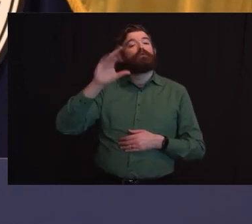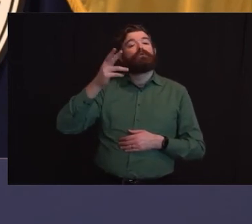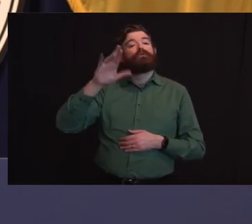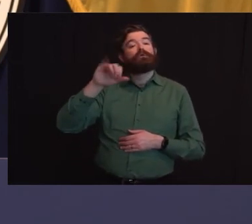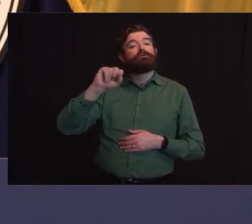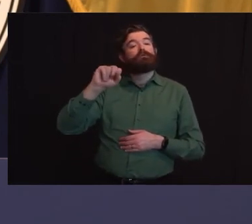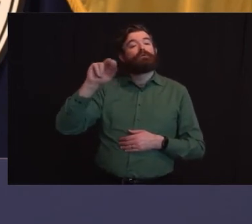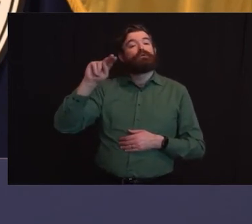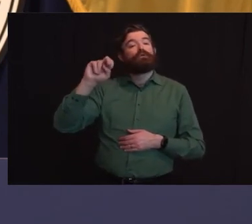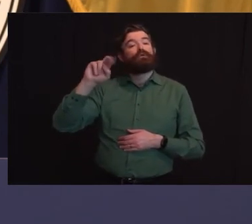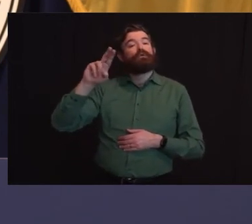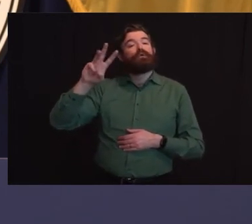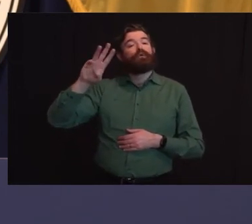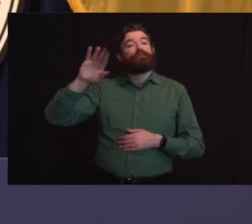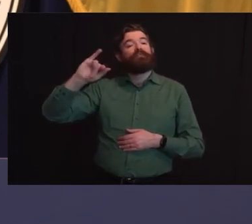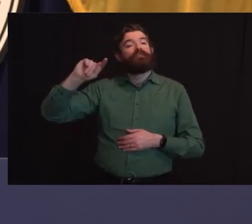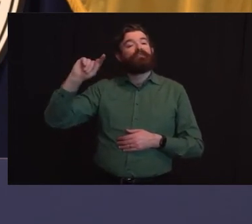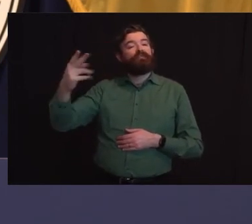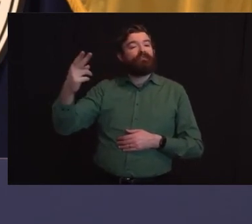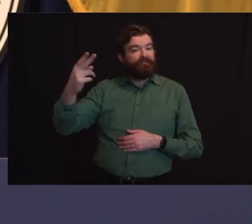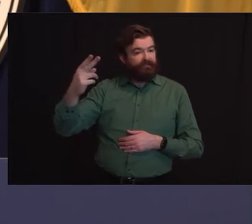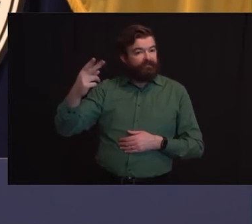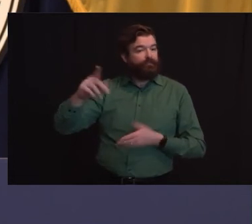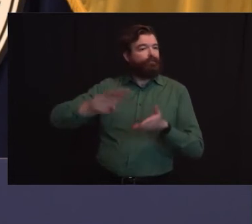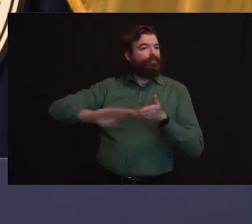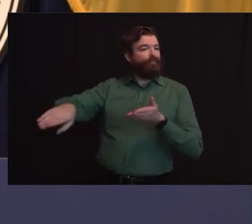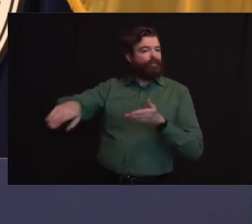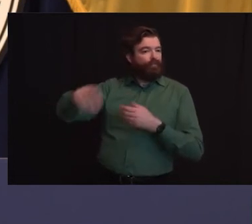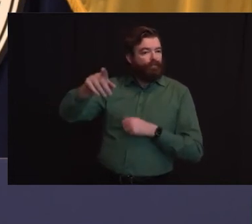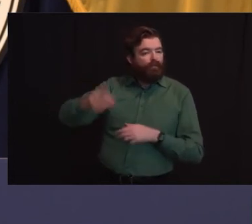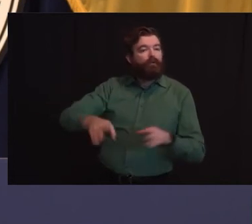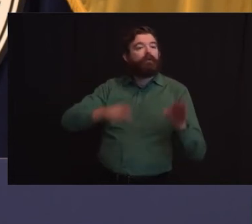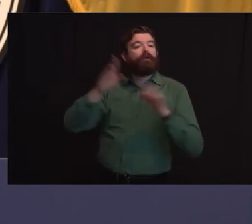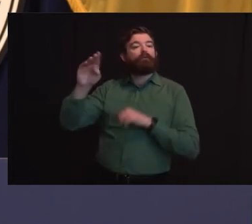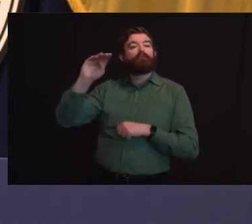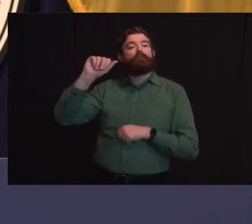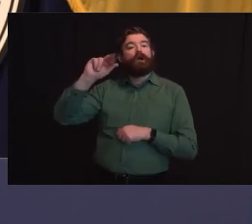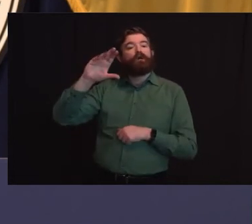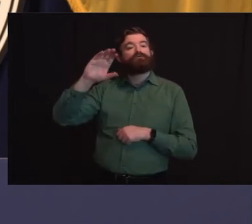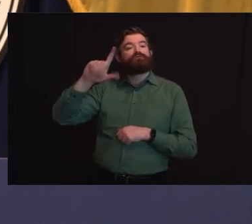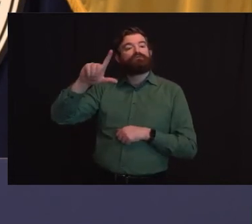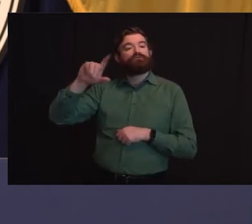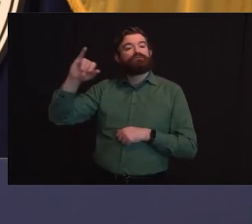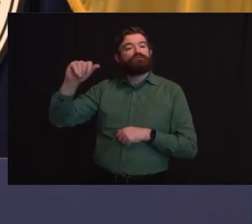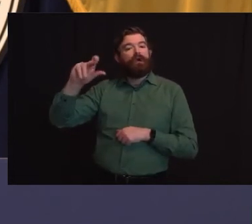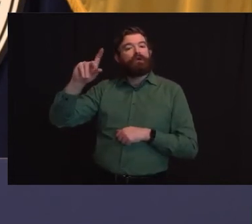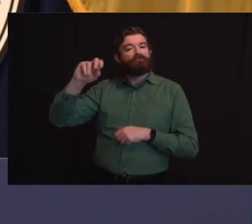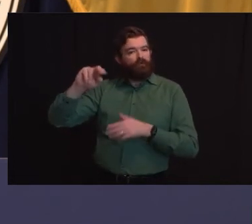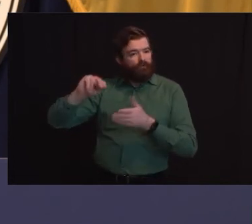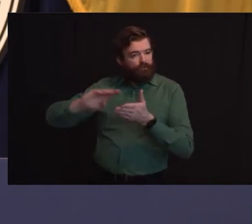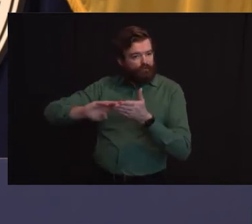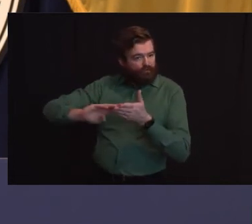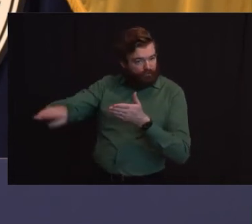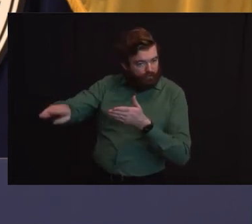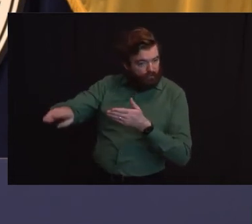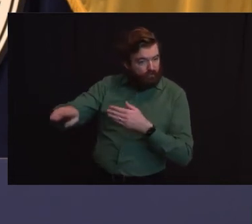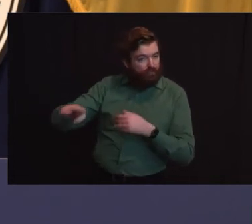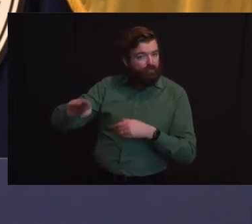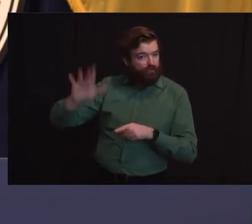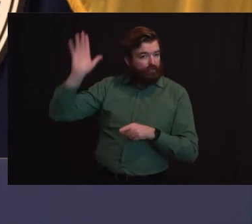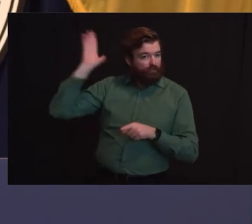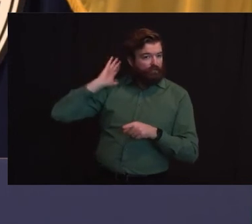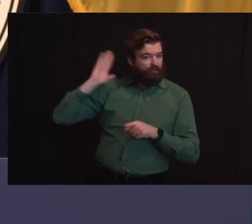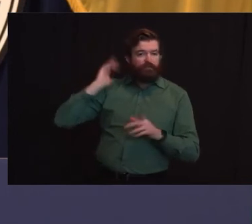there something that's causing you to act differently here? They have nothing to do with each other. This is an independent investigation, which I've